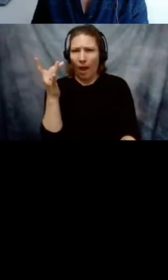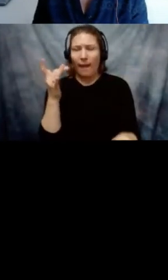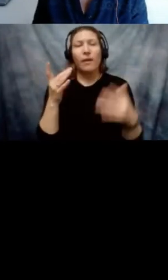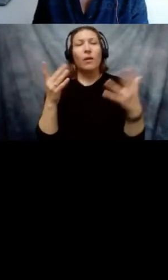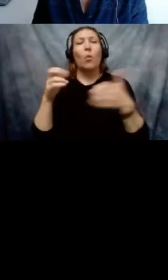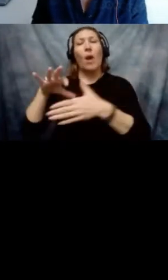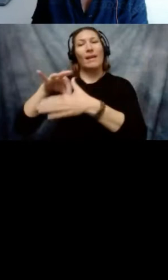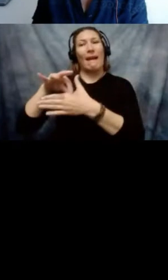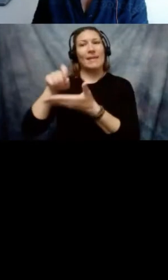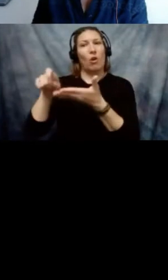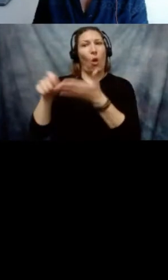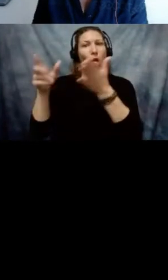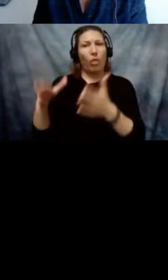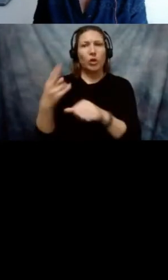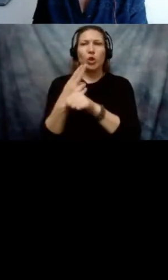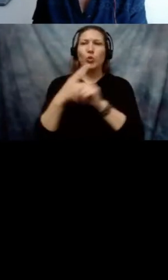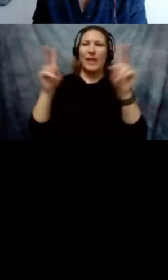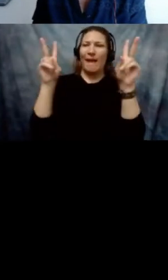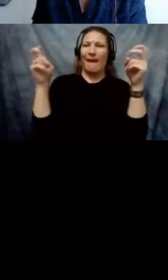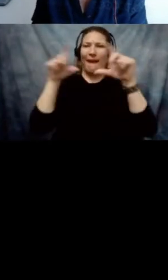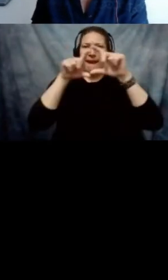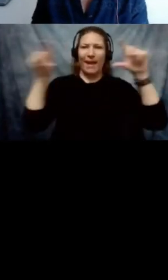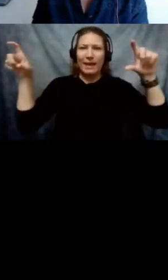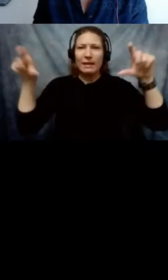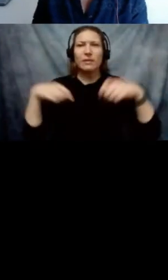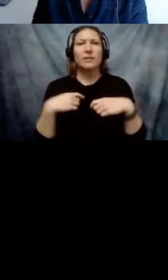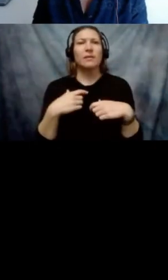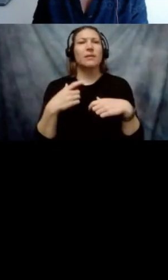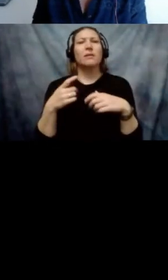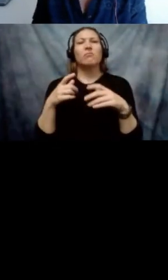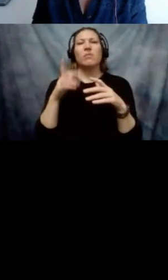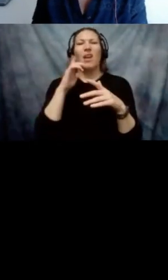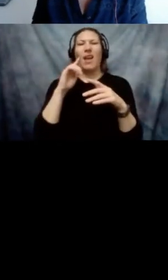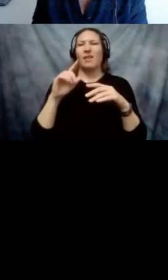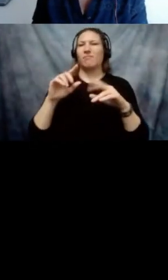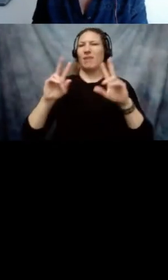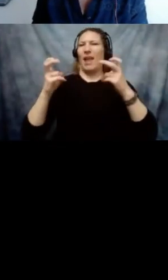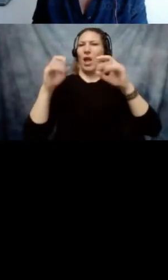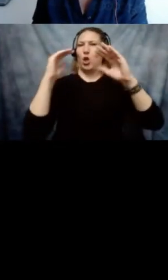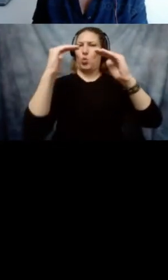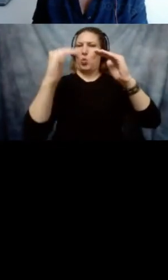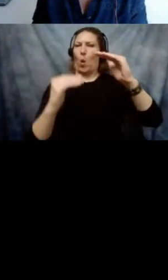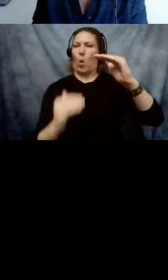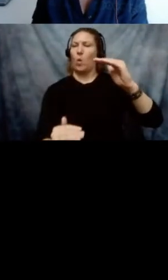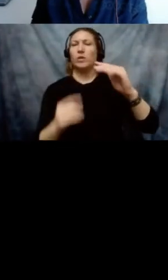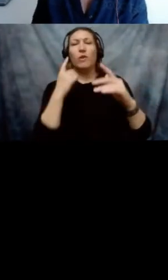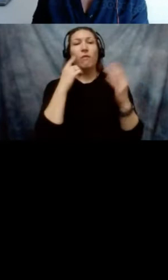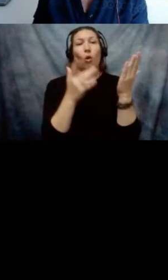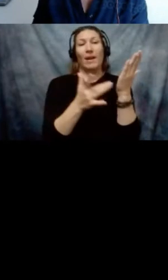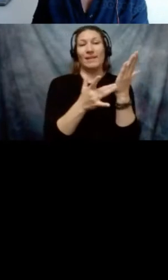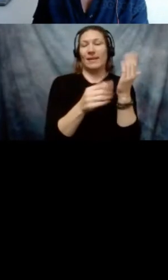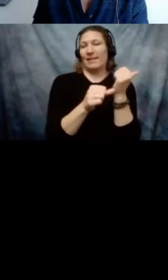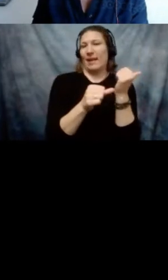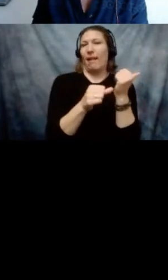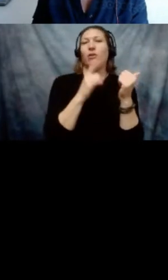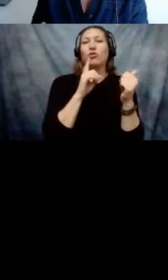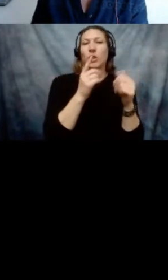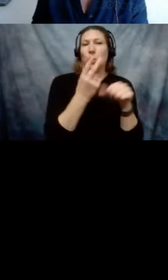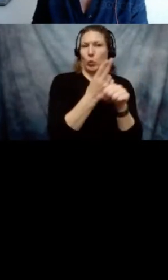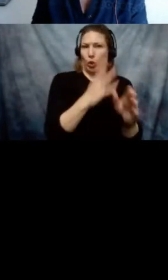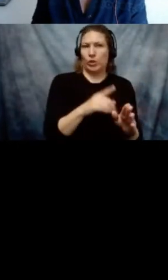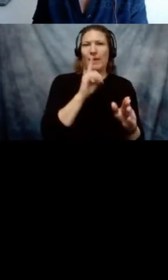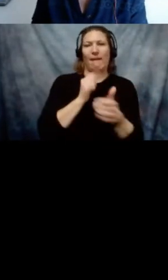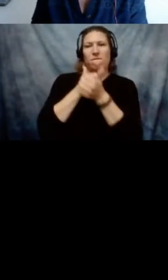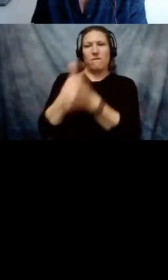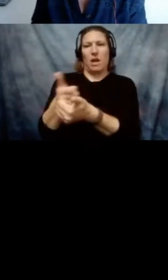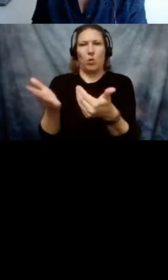so that they're accessible to assistive technology users. But I challenge anyone who said that the WCAG explanation is clear and